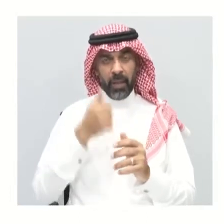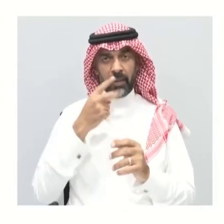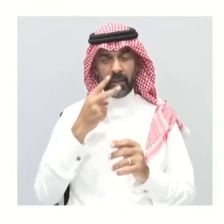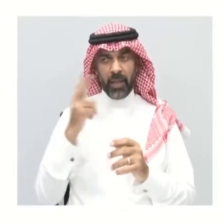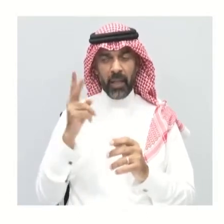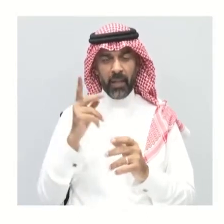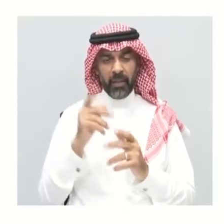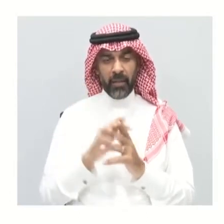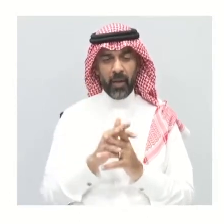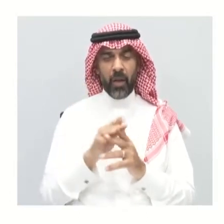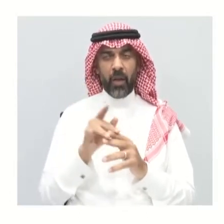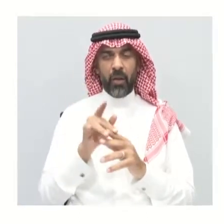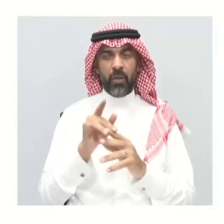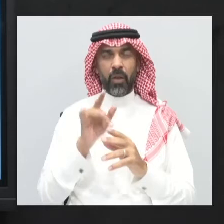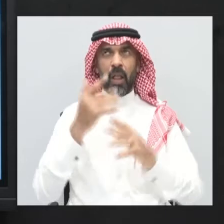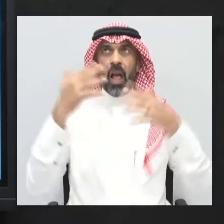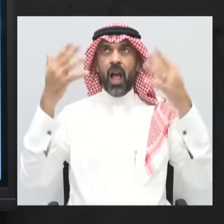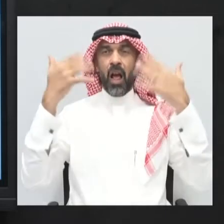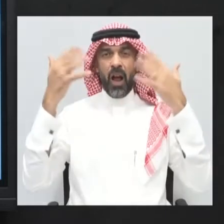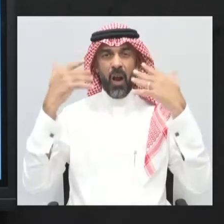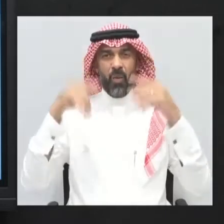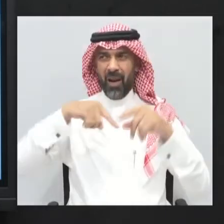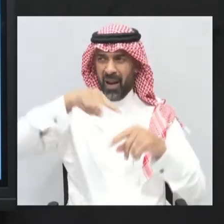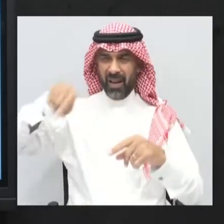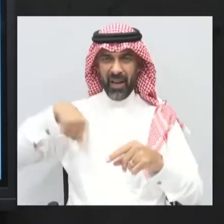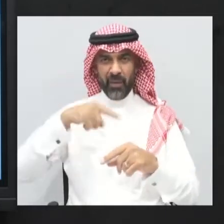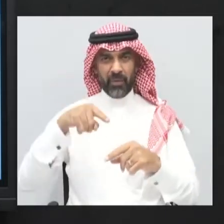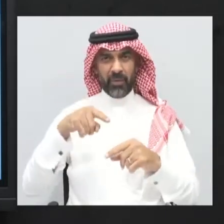the air feels around us,